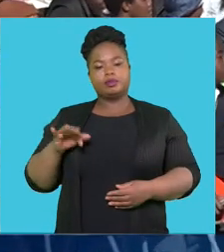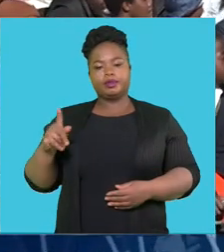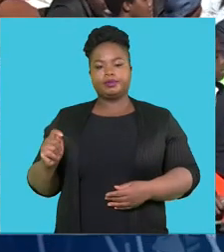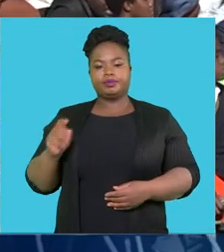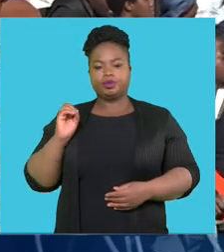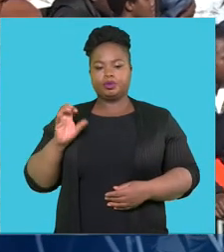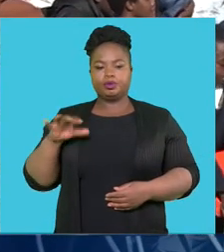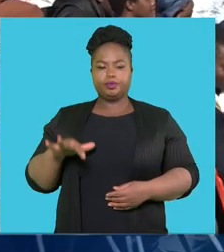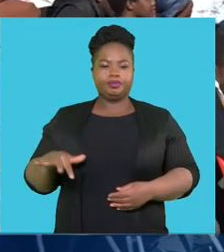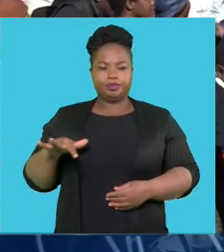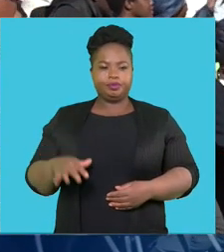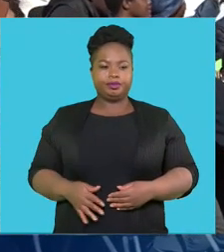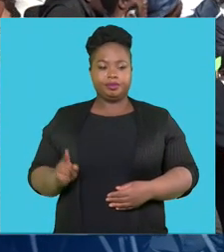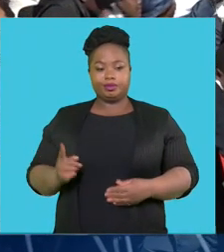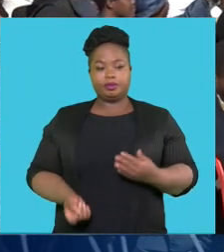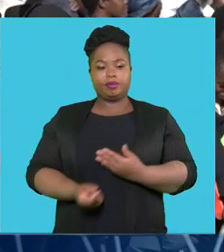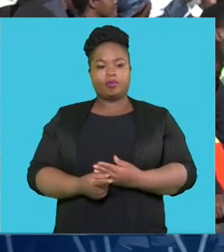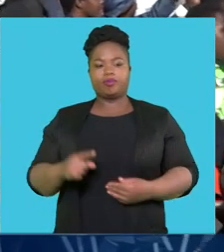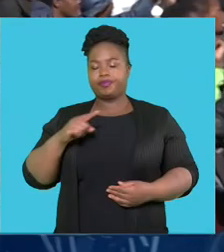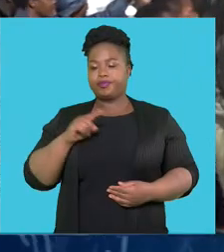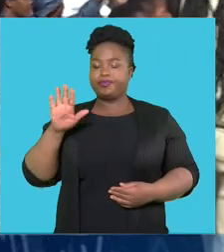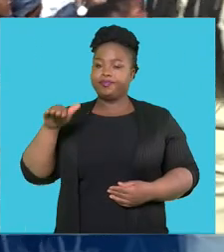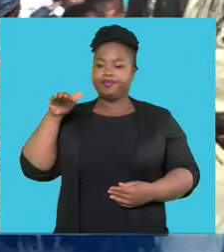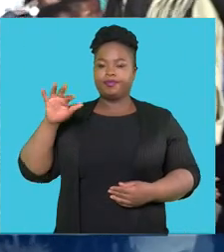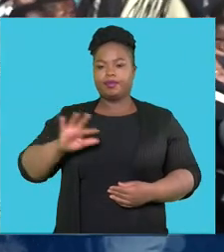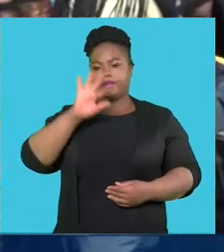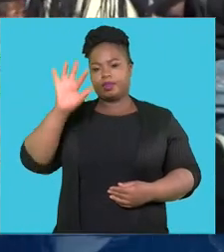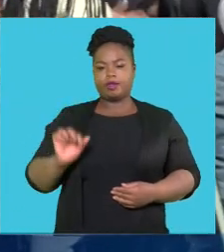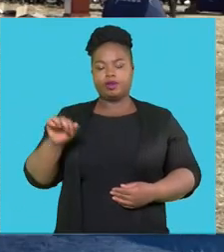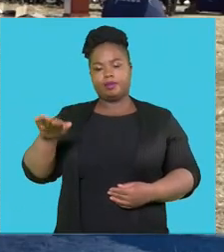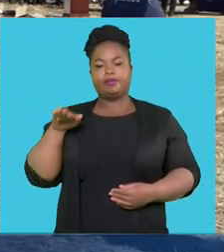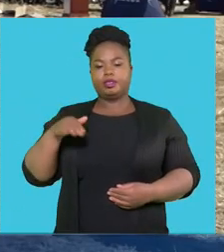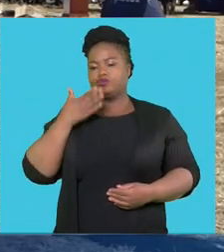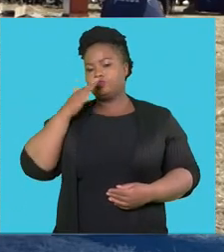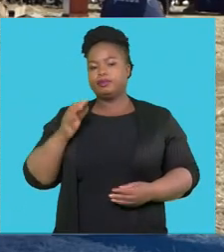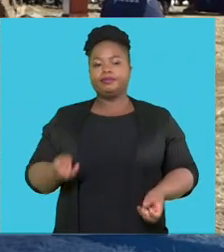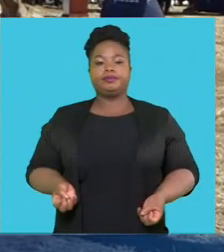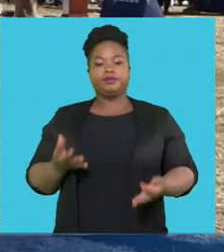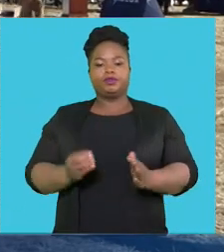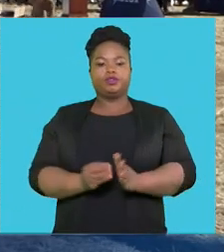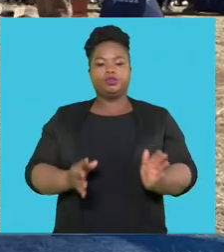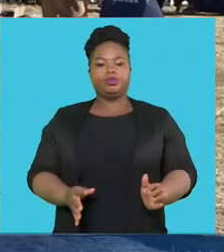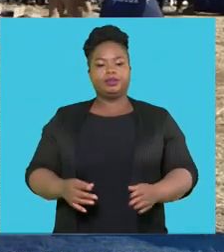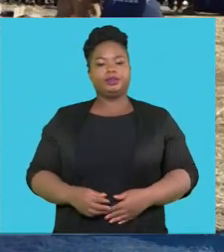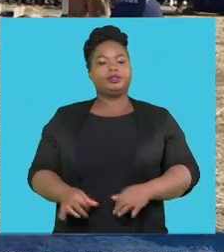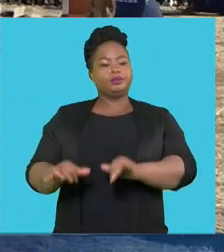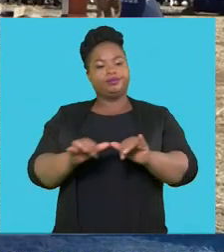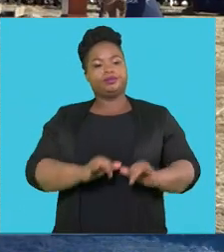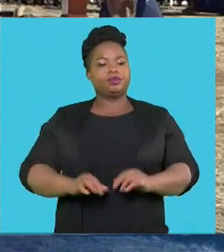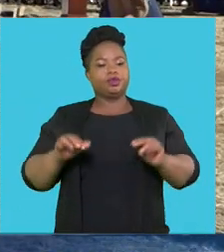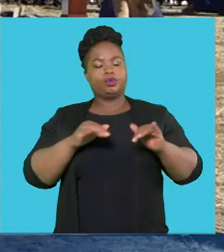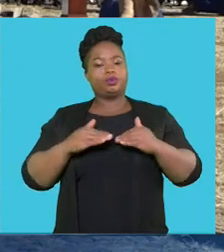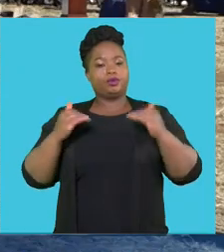eSoweto. Lokhu kuza ngemuva kokuba ibhange i-African Bank inikelele labafundi ngomfaniswano wesikole